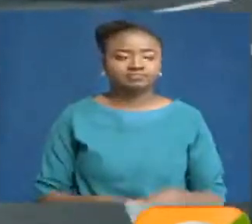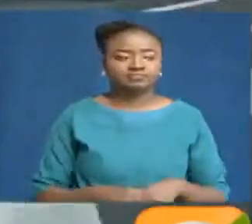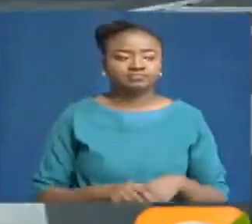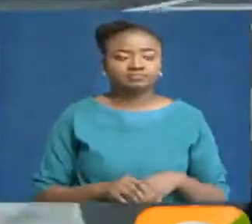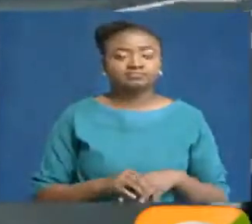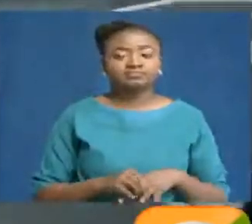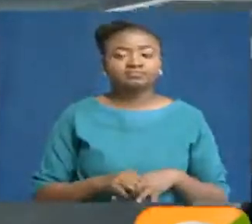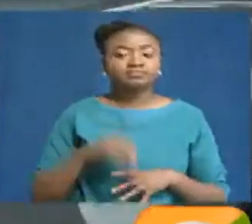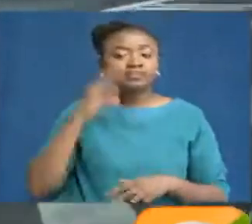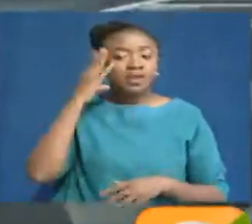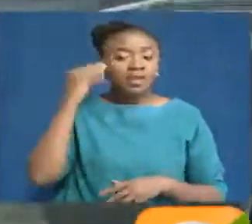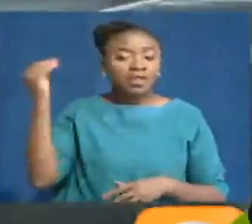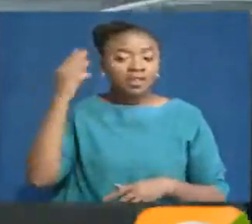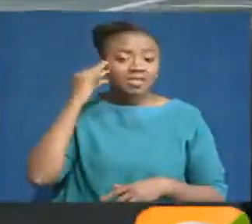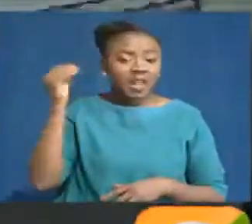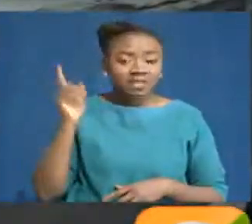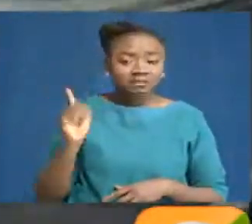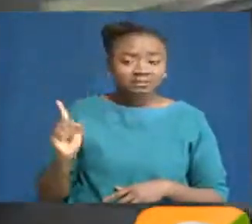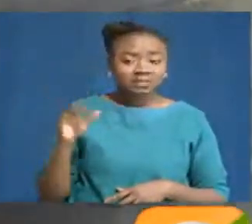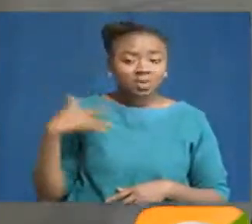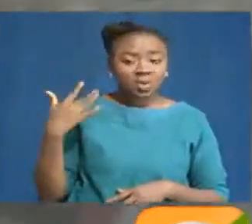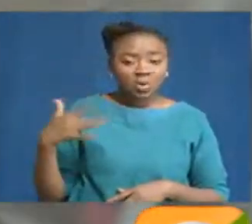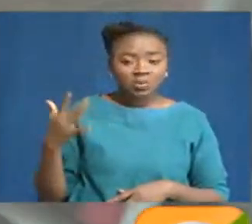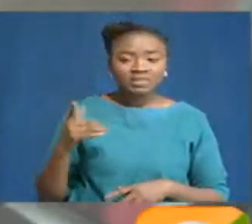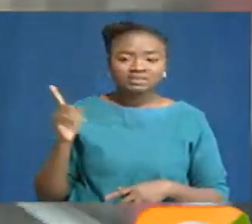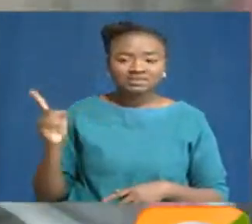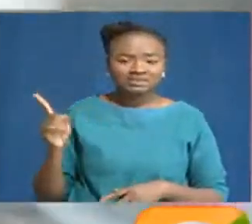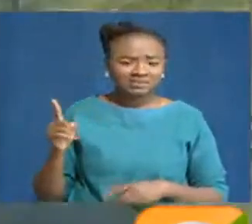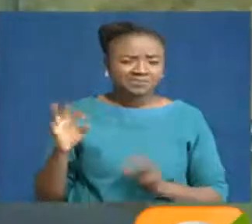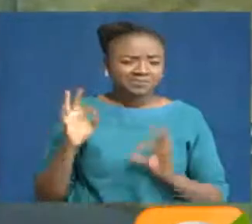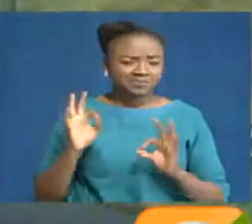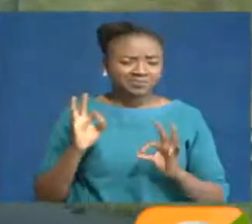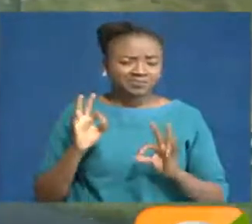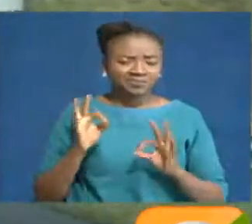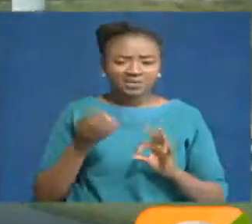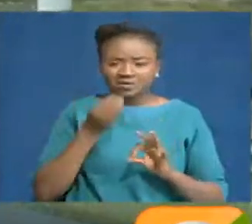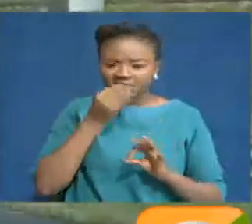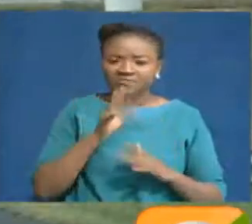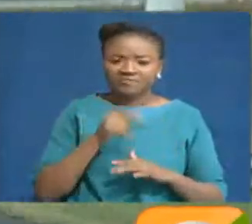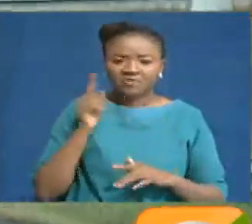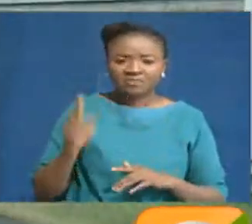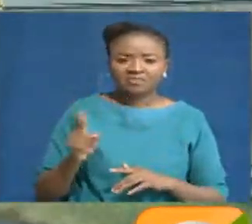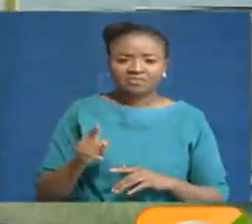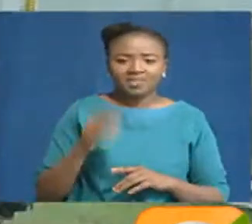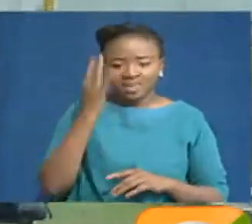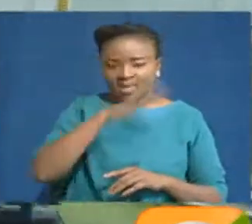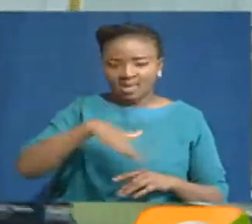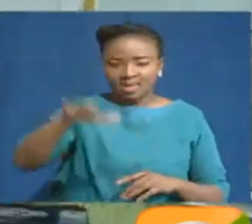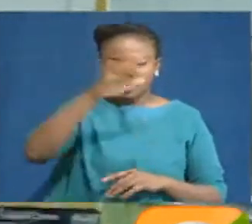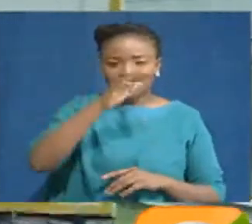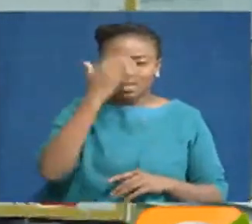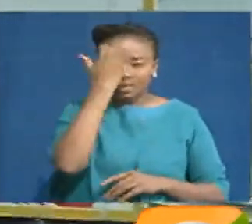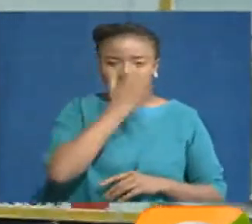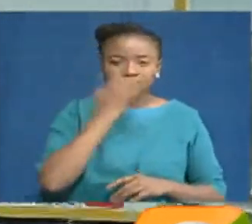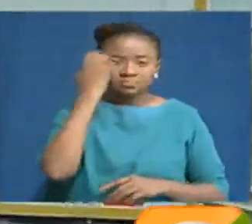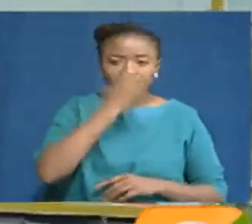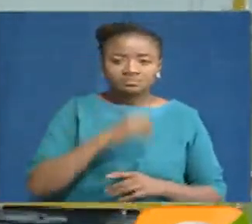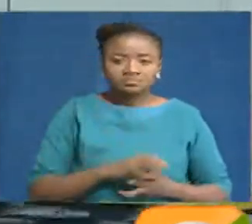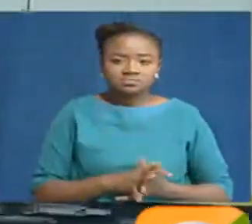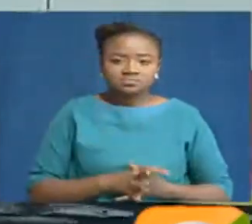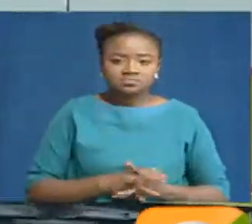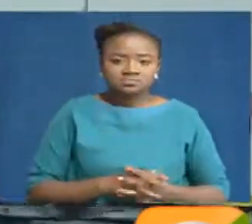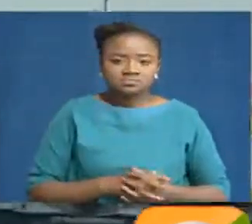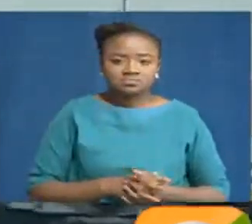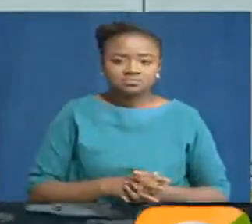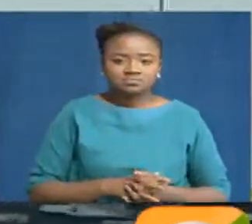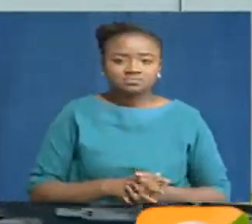The Netherlands, often called the breadbasket of Europe, has become one of the world's top agricultural exporters